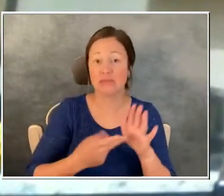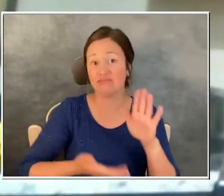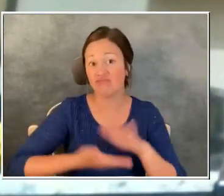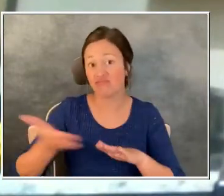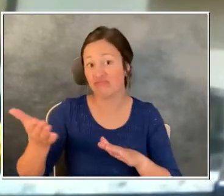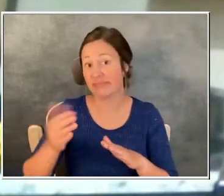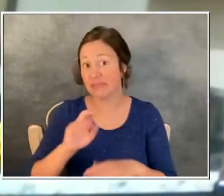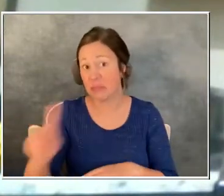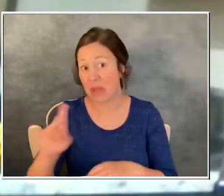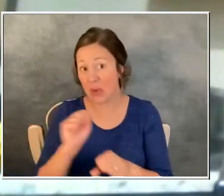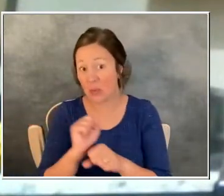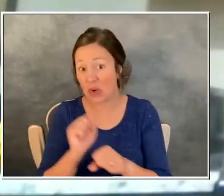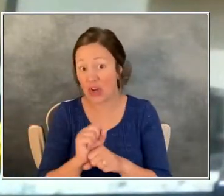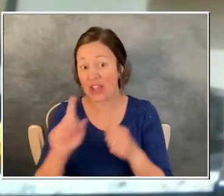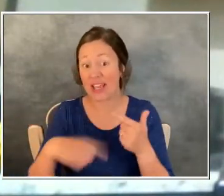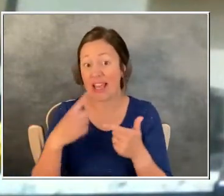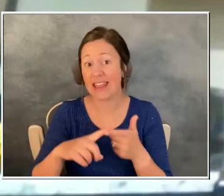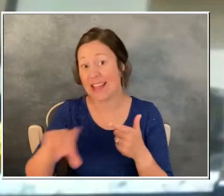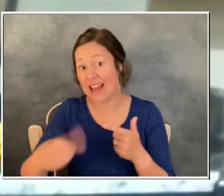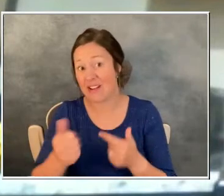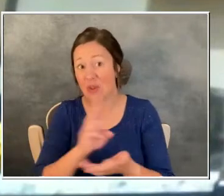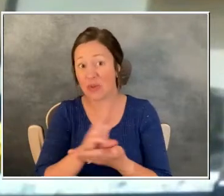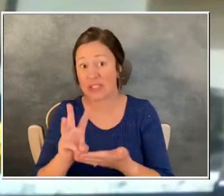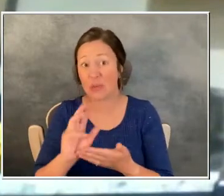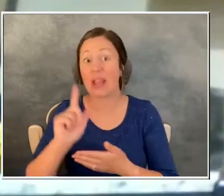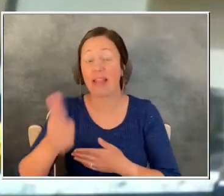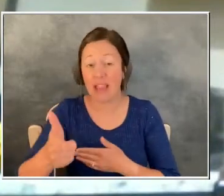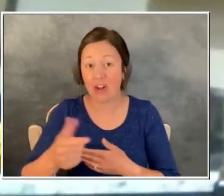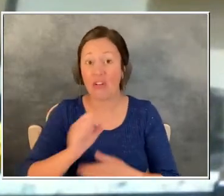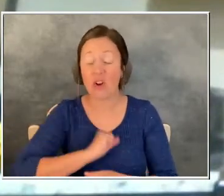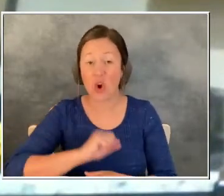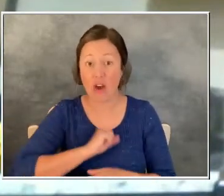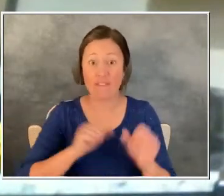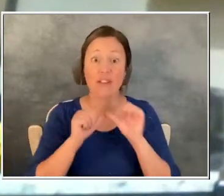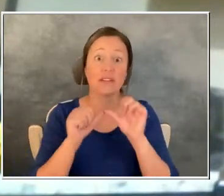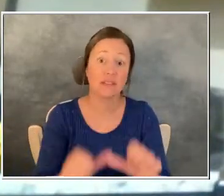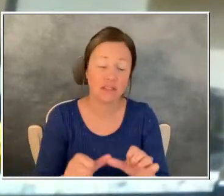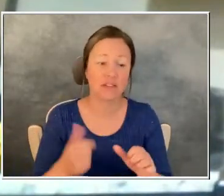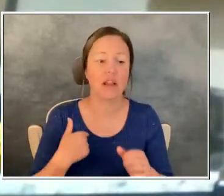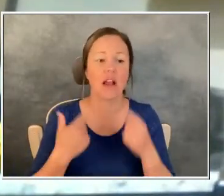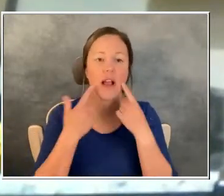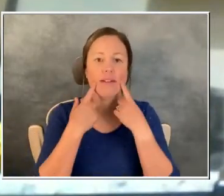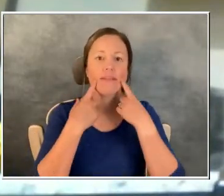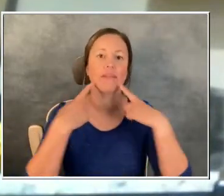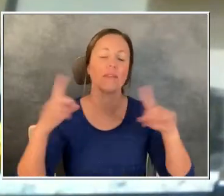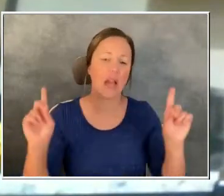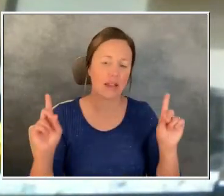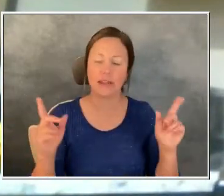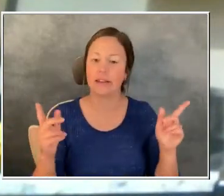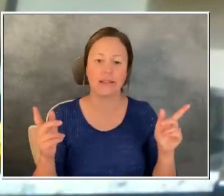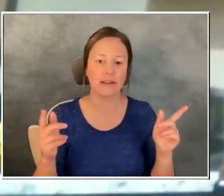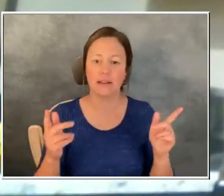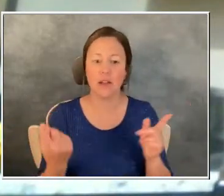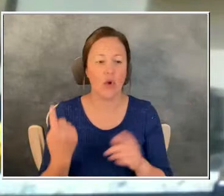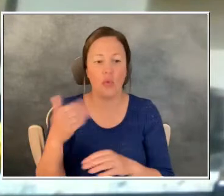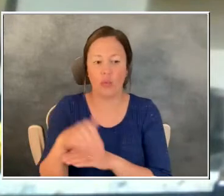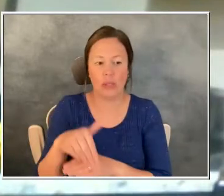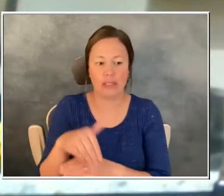work, about 6 more weeks of the cough. And I finally there was a night where